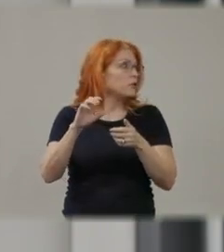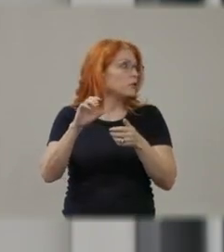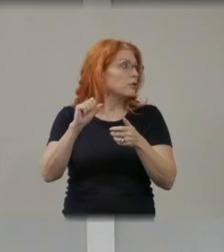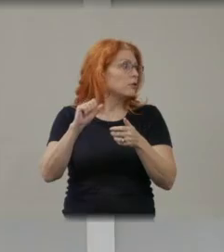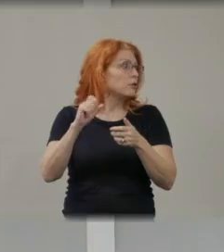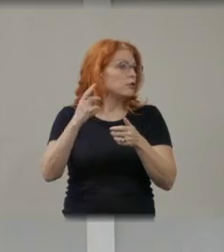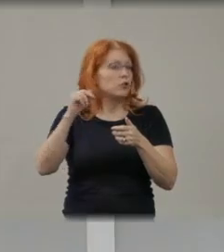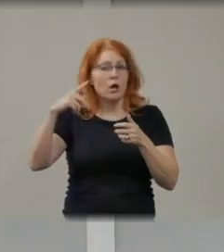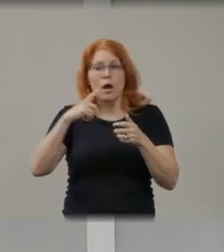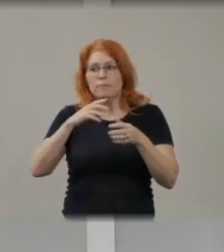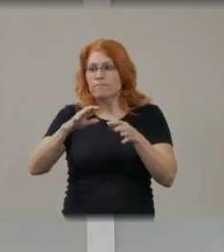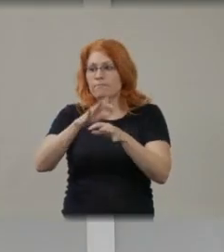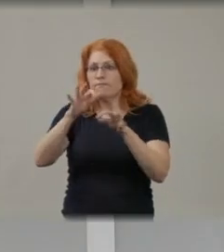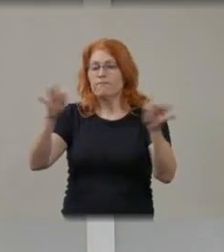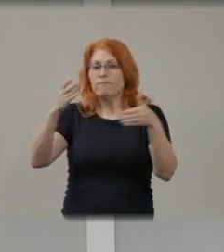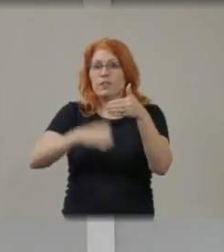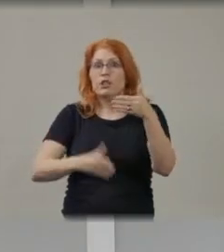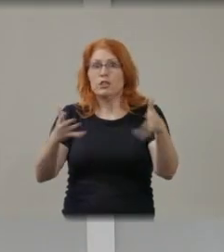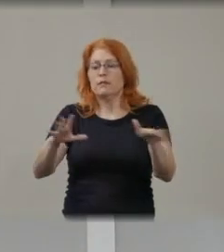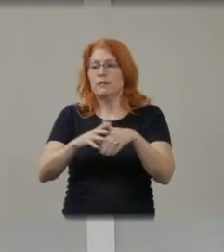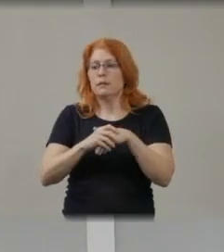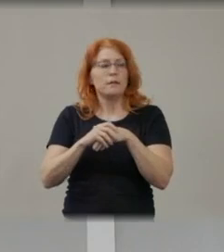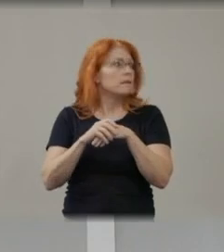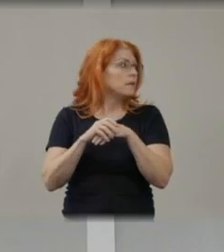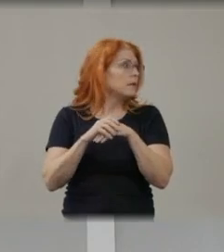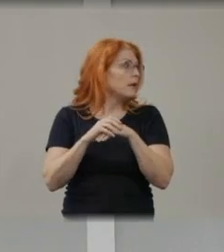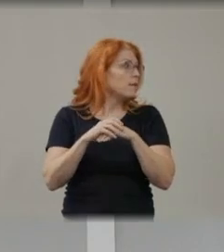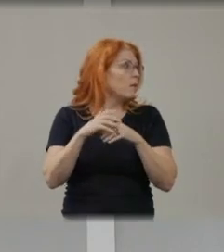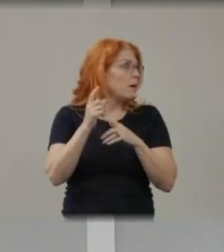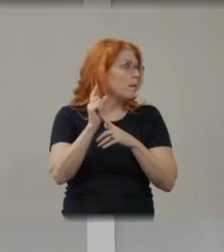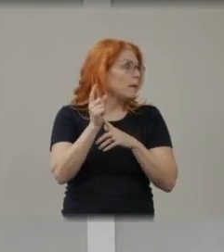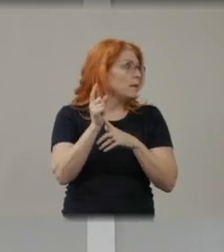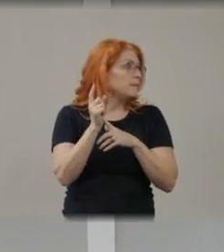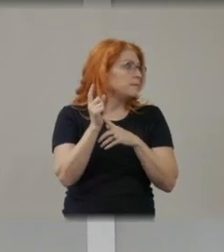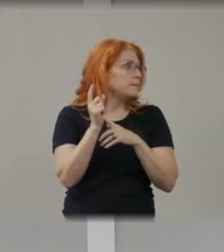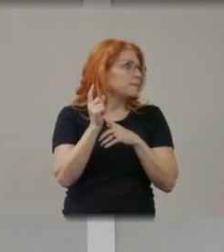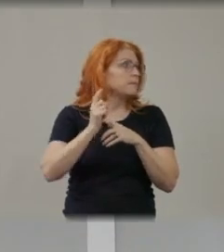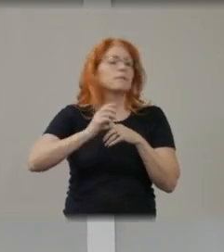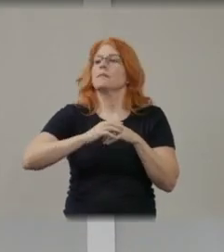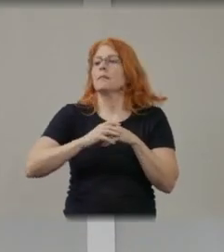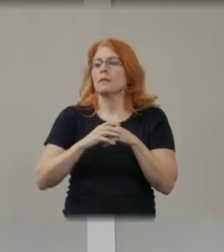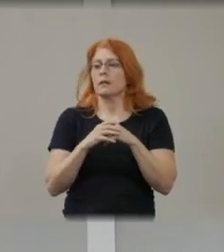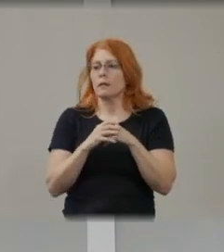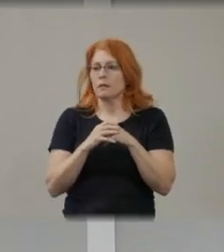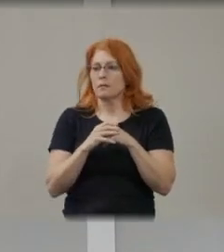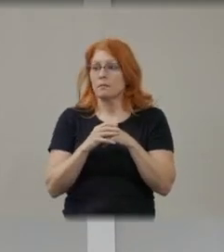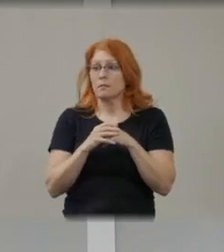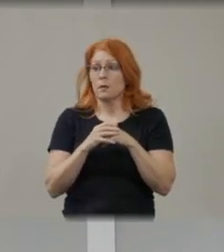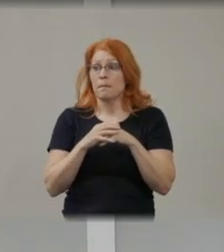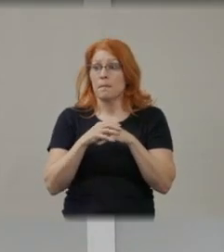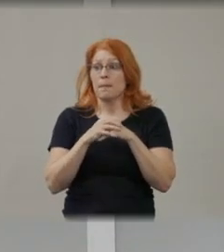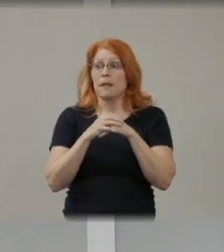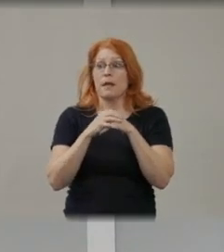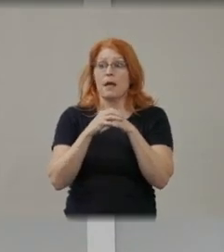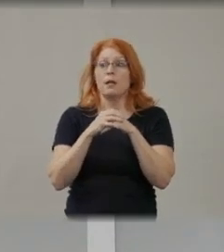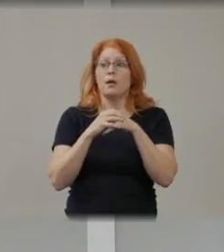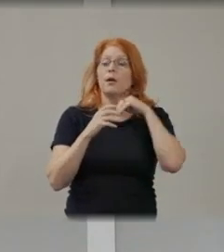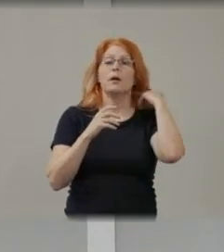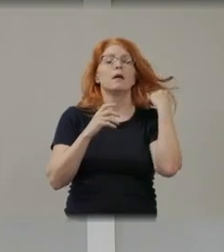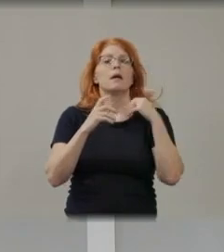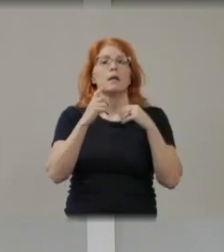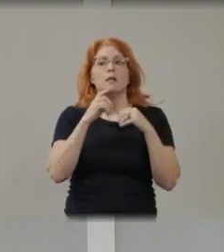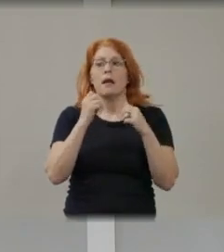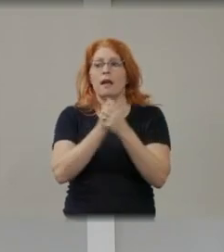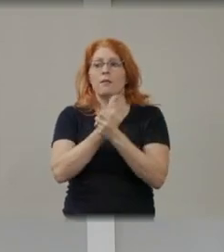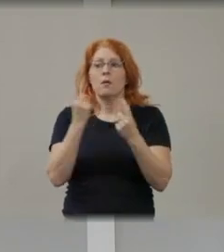thing. All right, Gil, you got a minute. Let me start. Tell us what your biggest takeaway was. As I say, with every